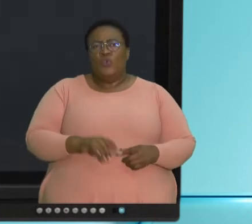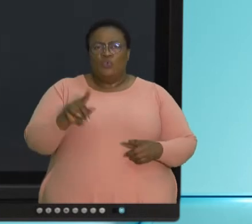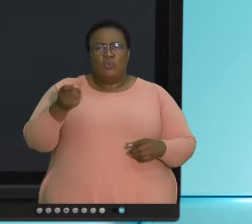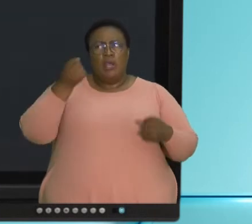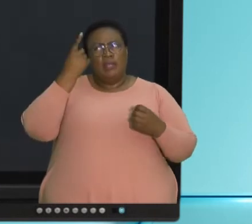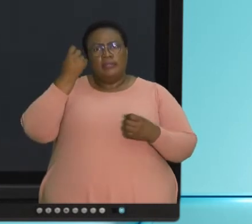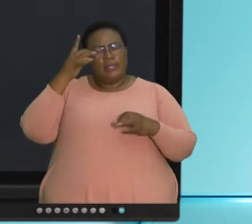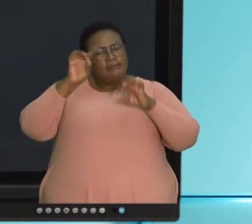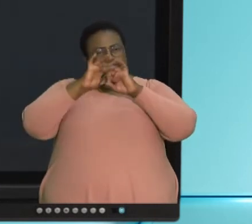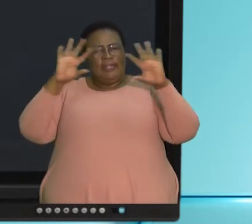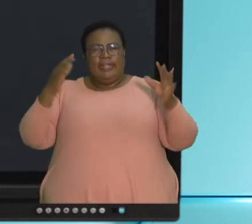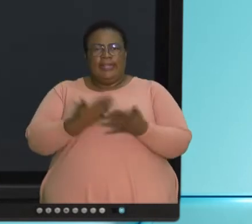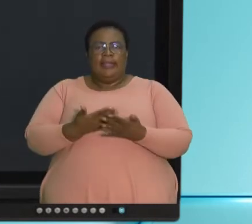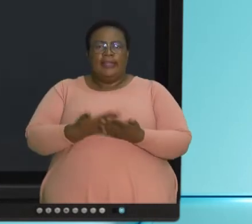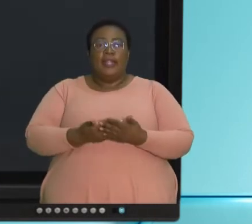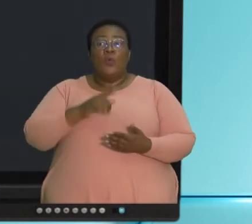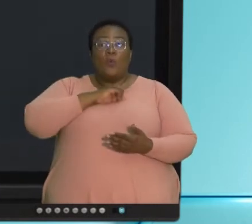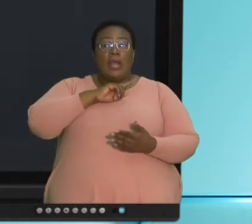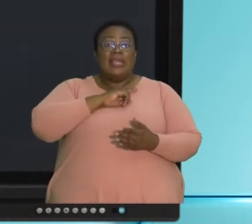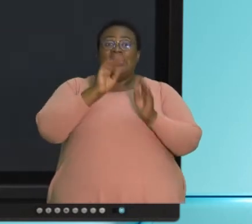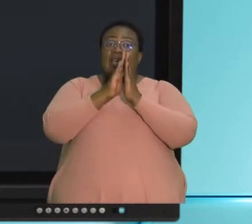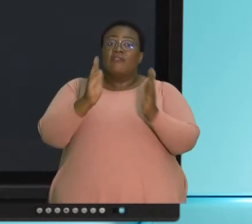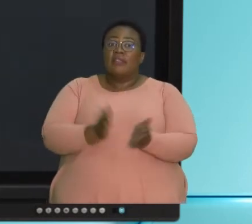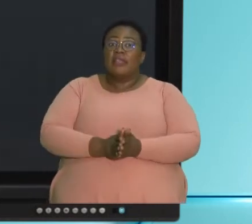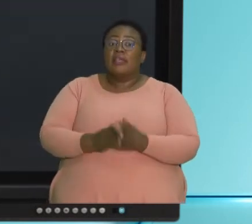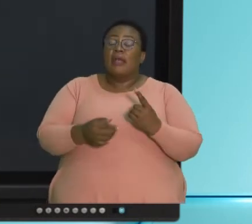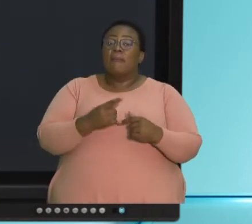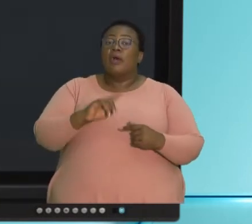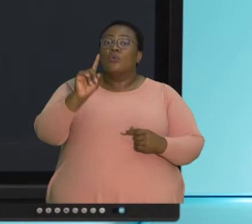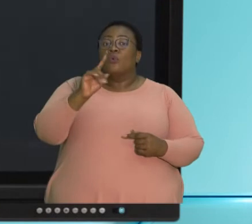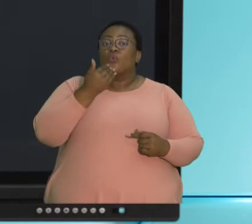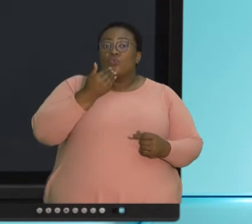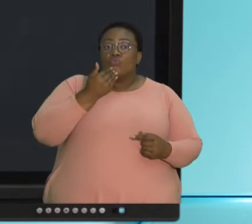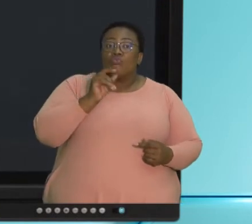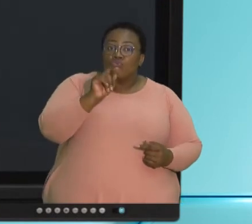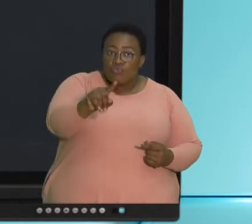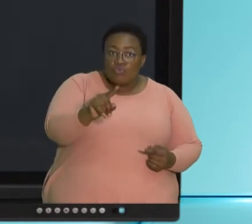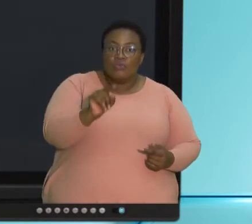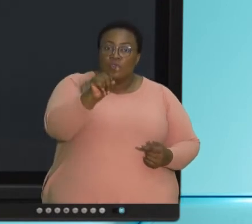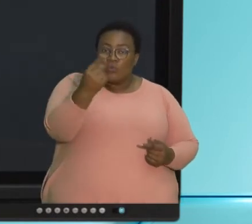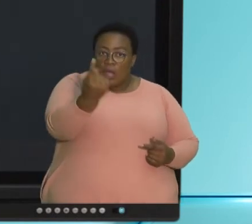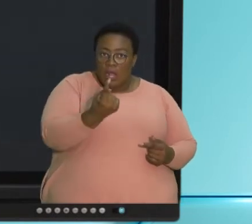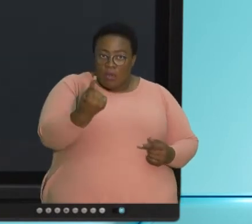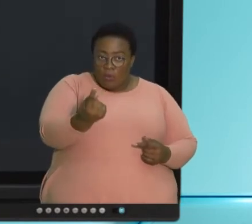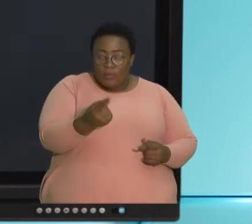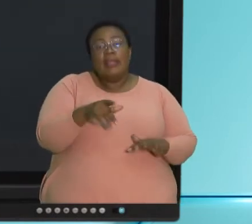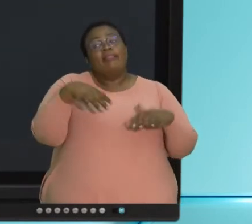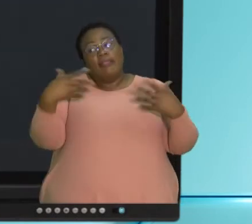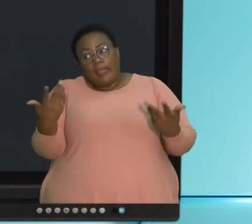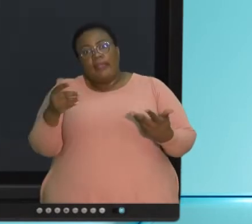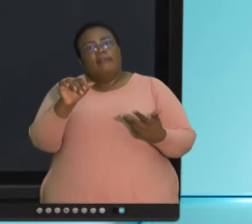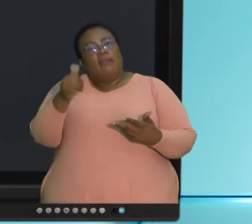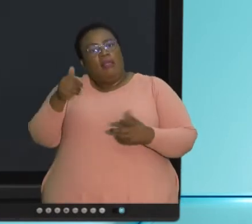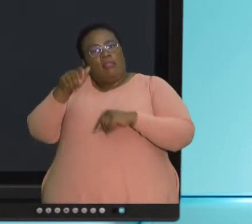to us personally. Because remember, everything is about you and you alone. And then the people after